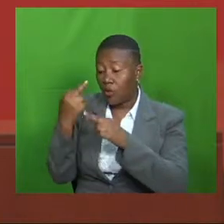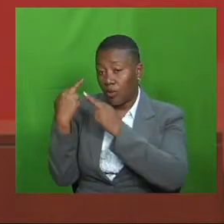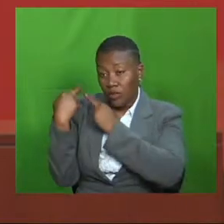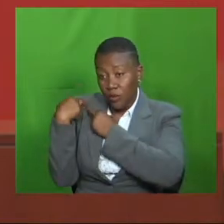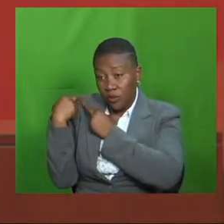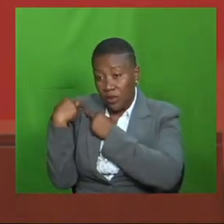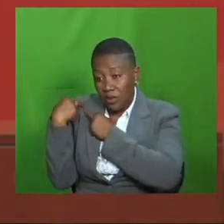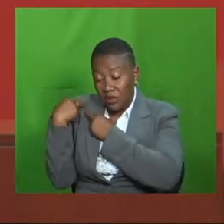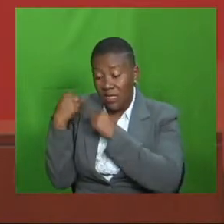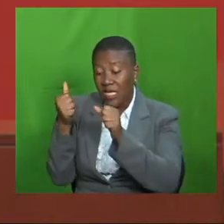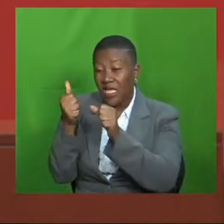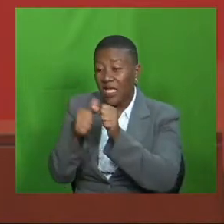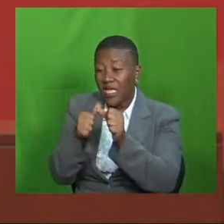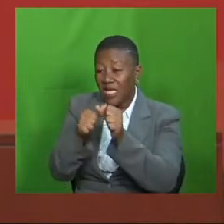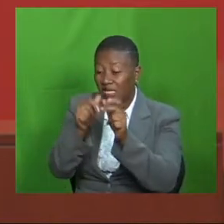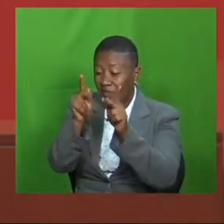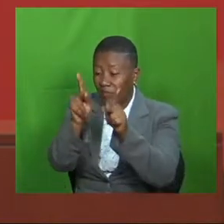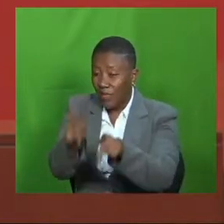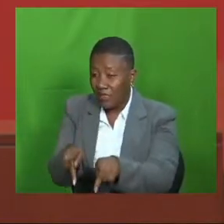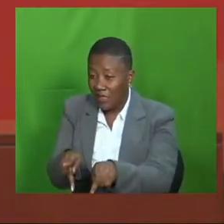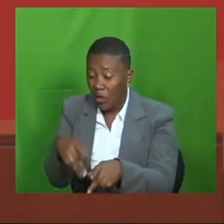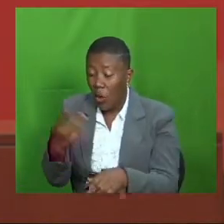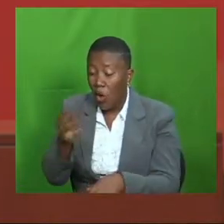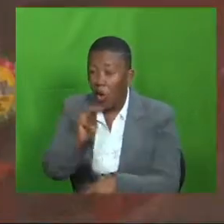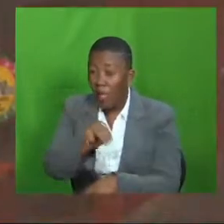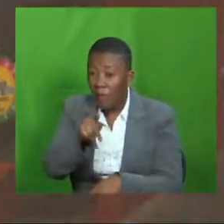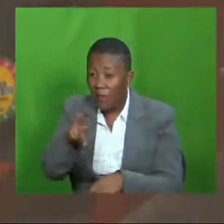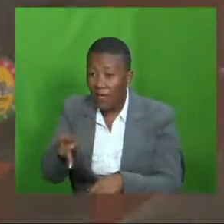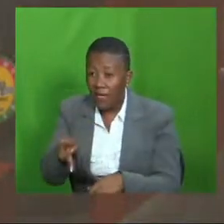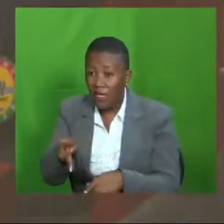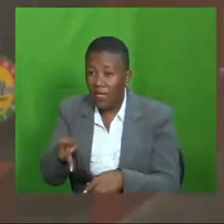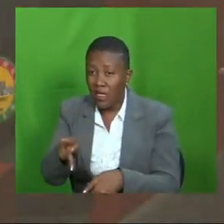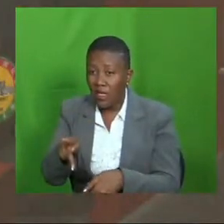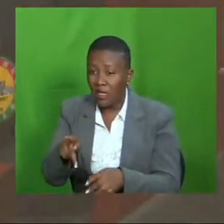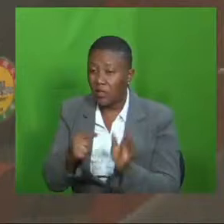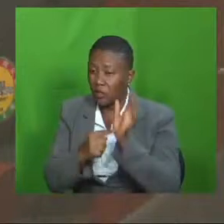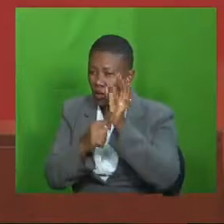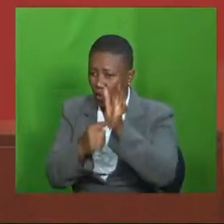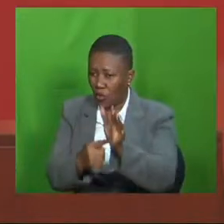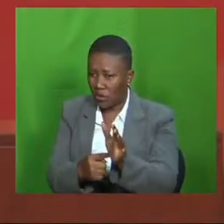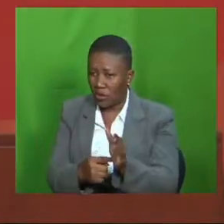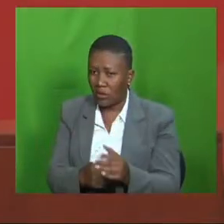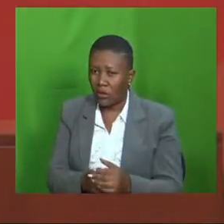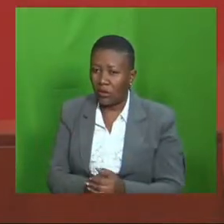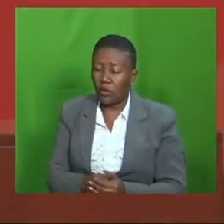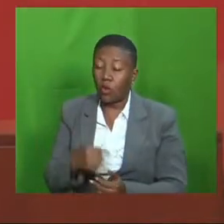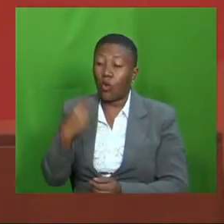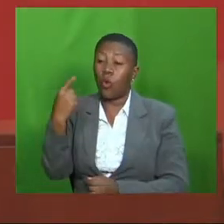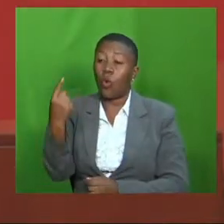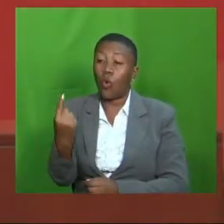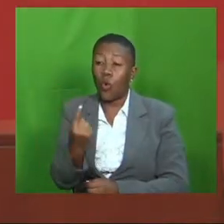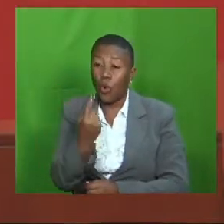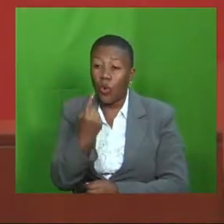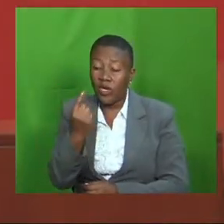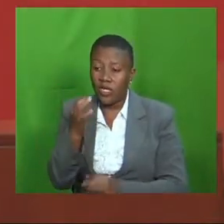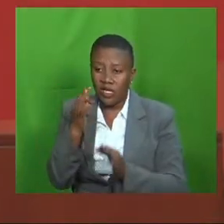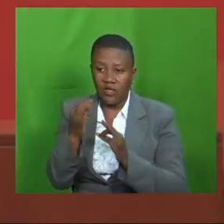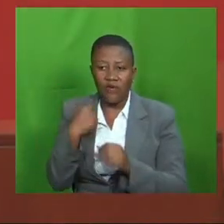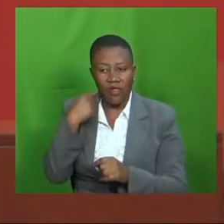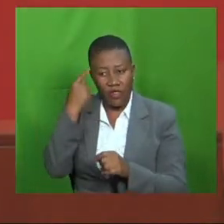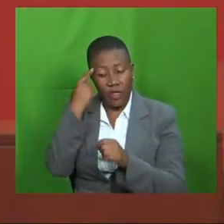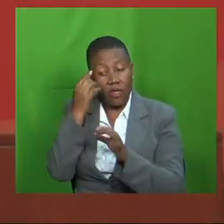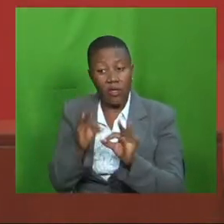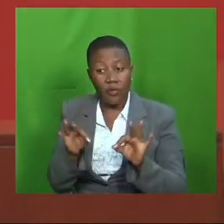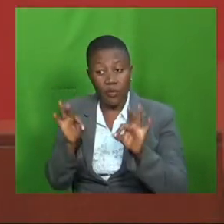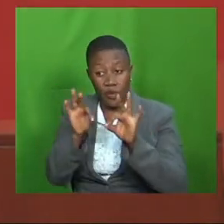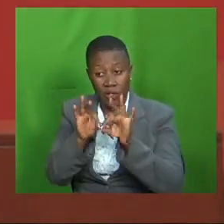of the actors plays in this matter, only if necessary, at the conclusion